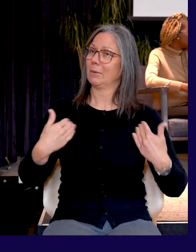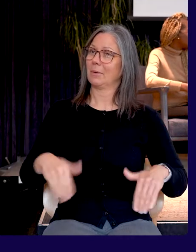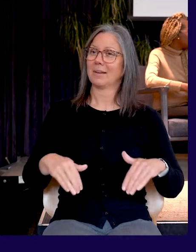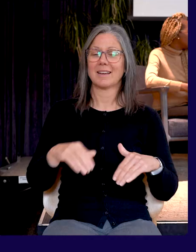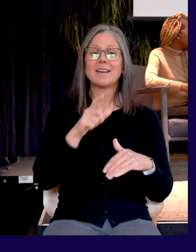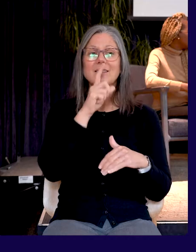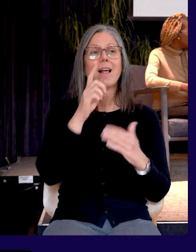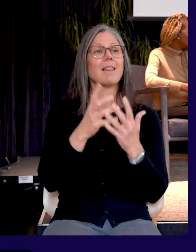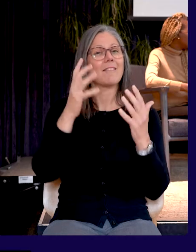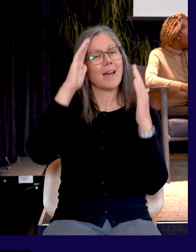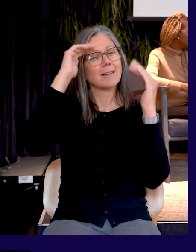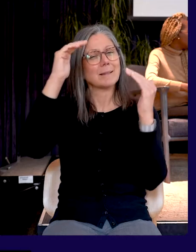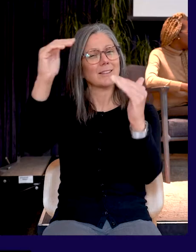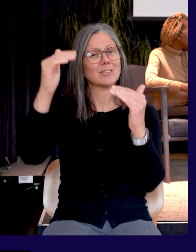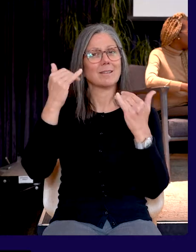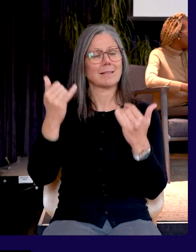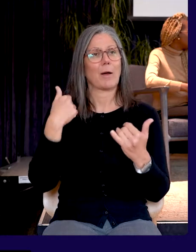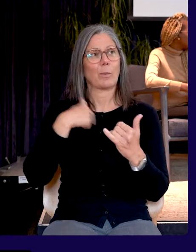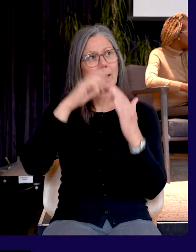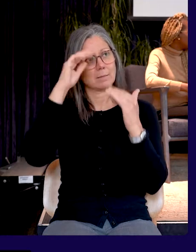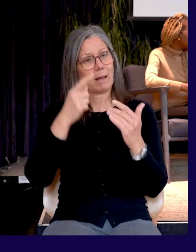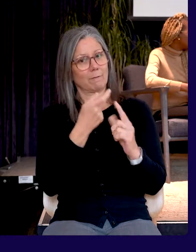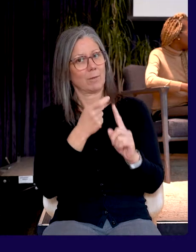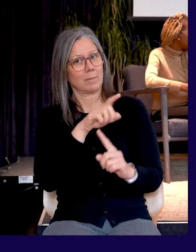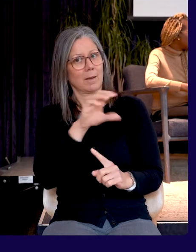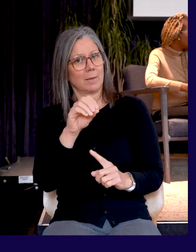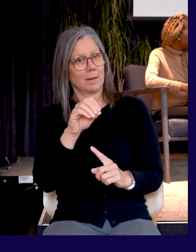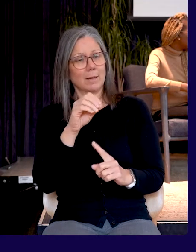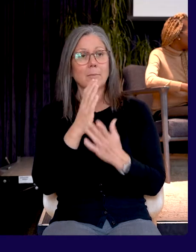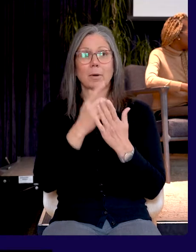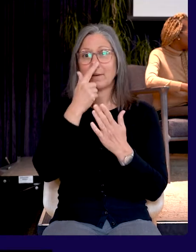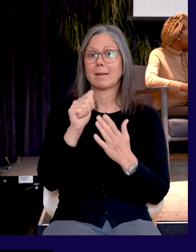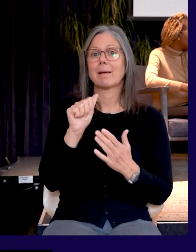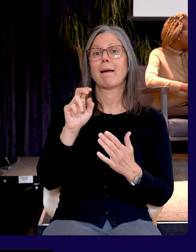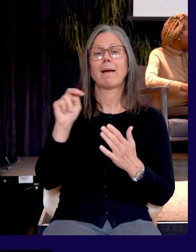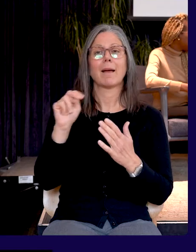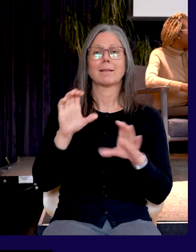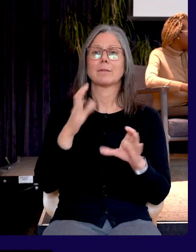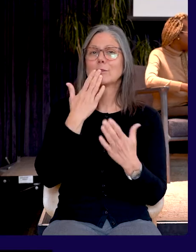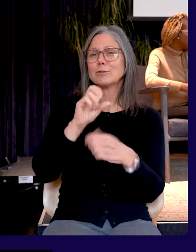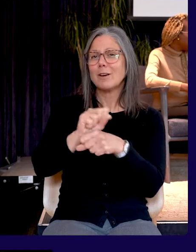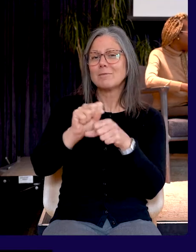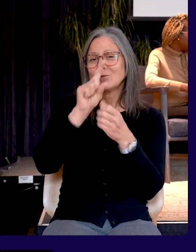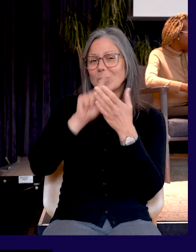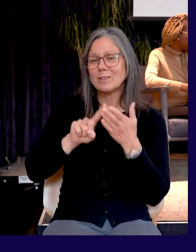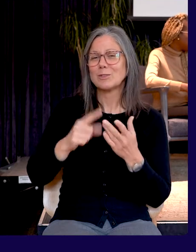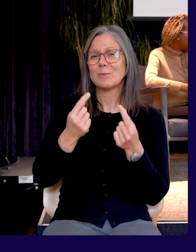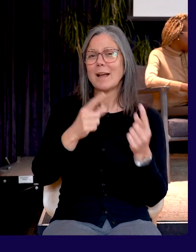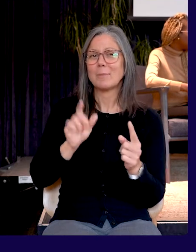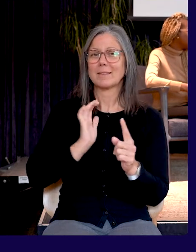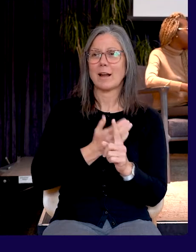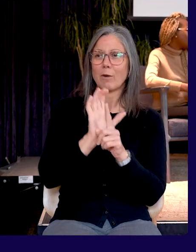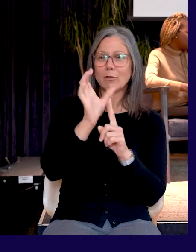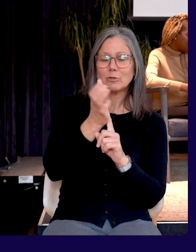a lot of expectations that are now put on employers, in part because, and Anne does such a great job of really researching what's happening in our culture and the